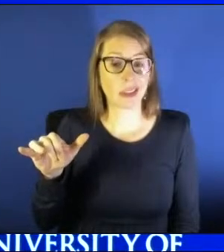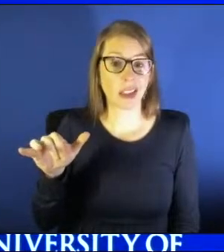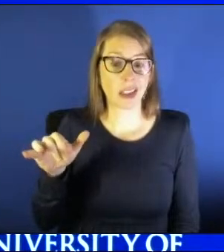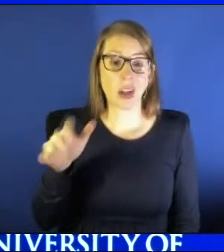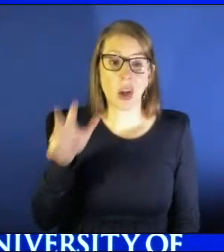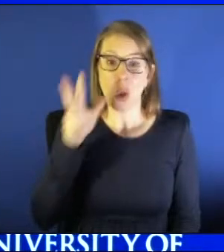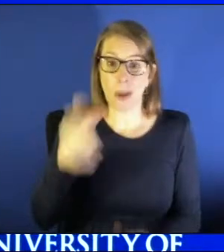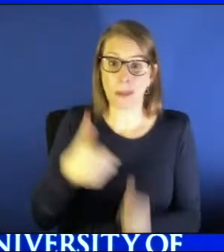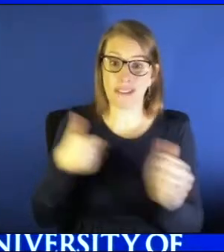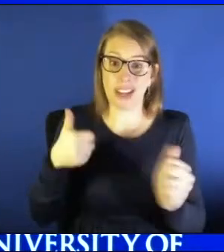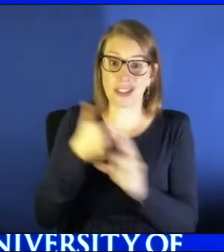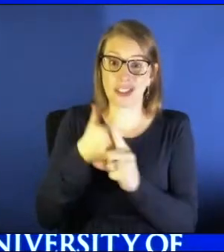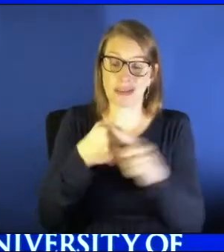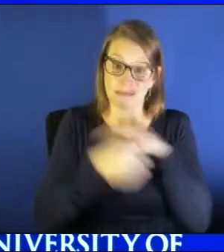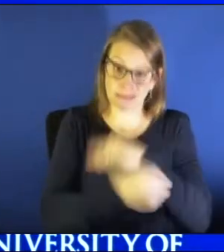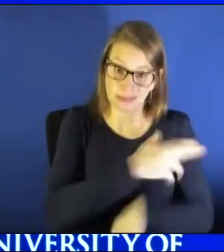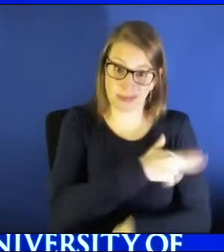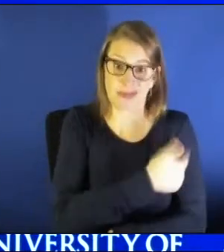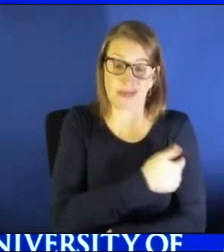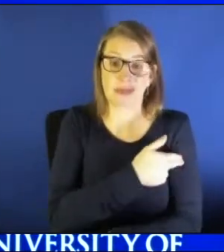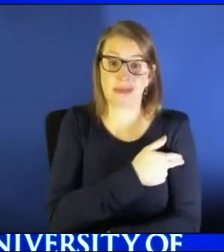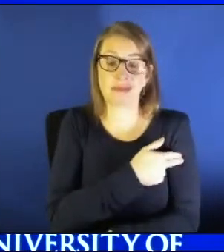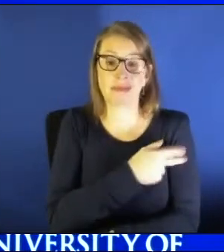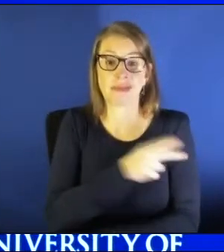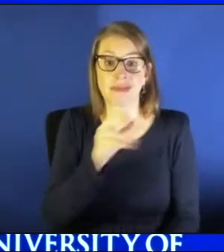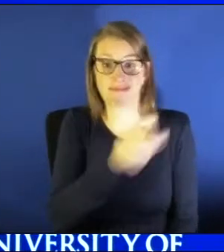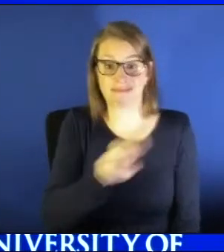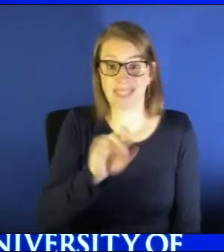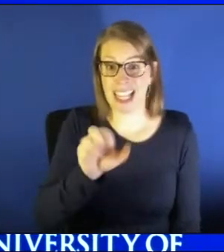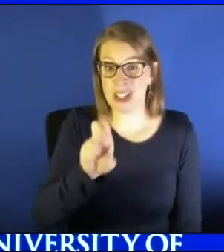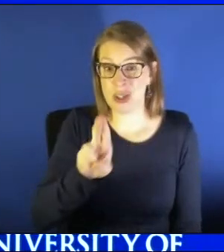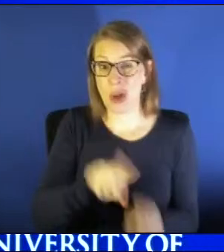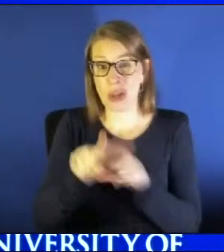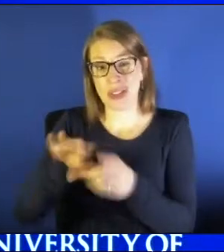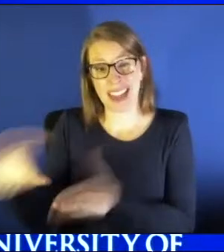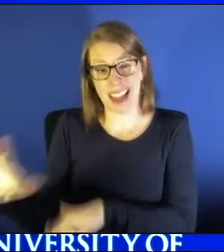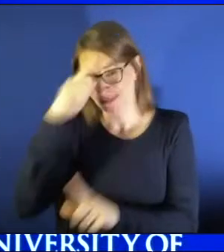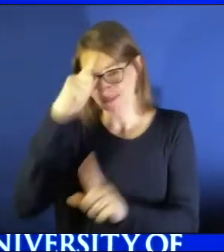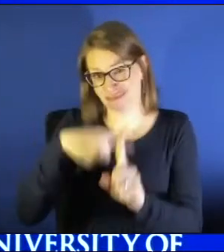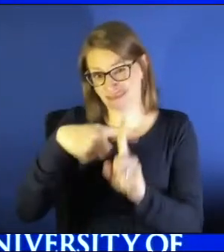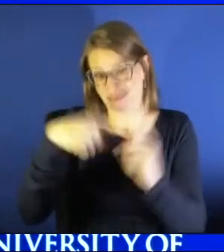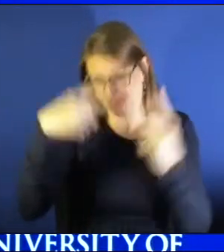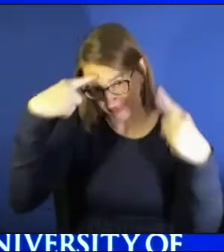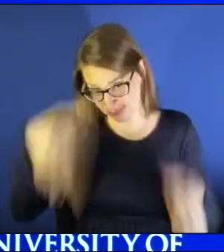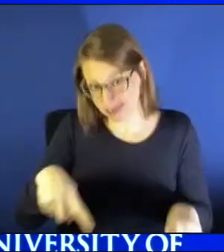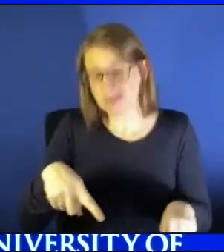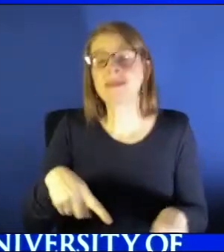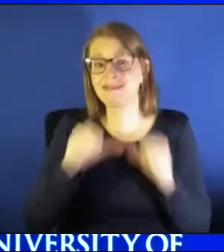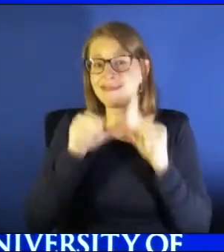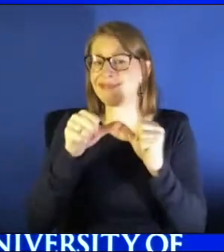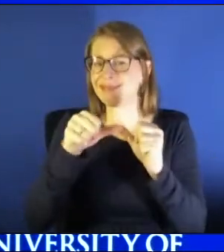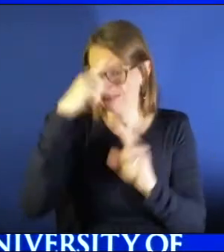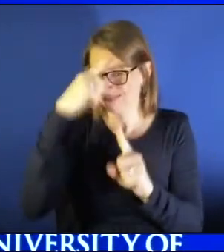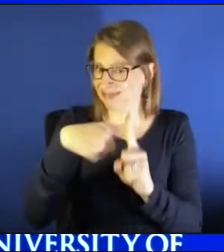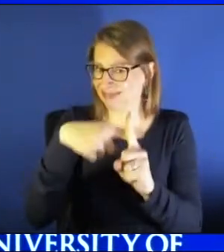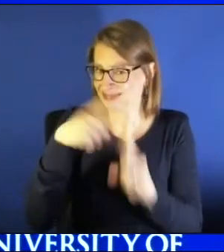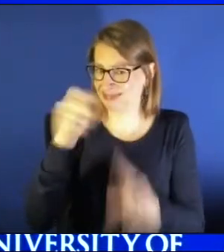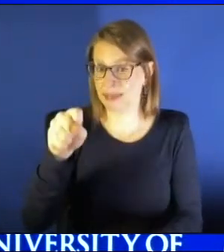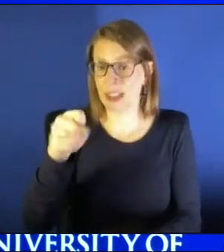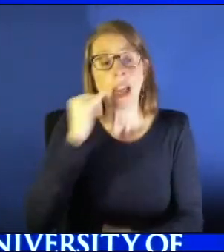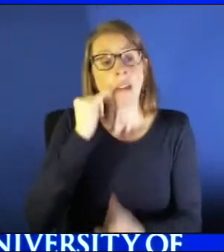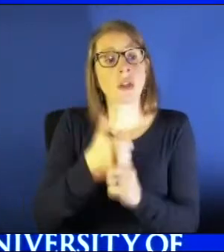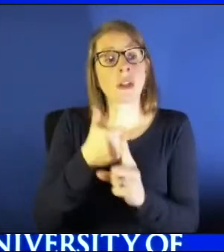going to the ICU, and death. So, I would agree with you on that. Let's be optimistic and continue to think that. But again, if you are an individual